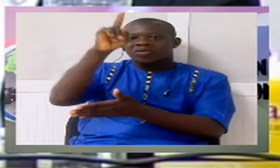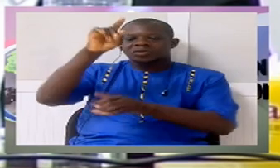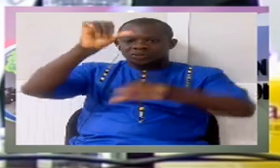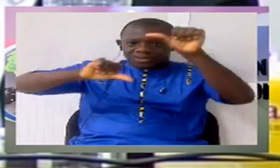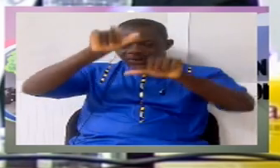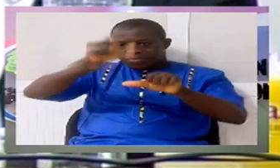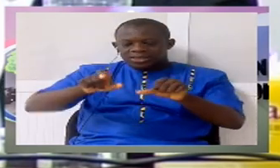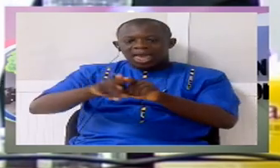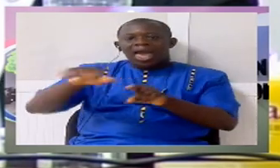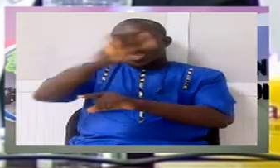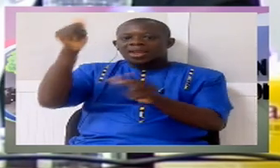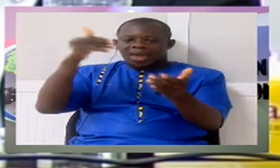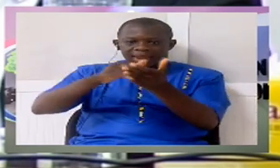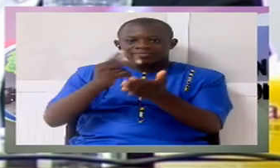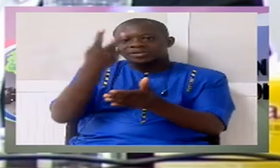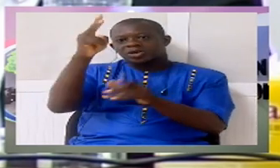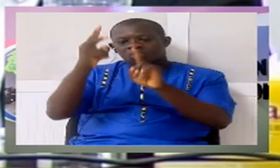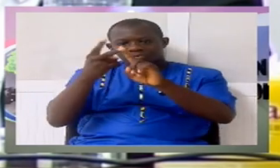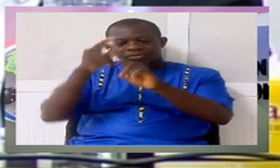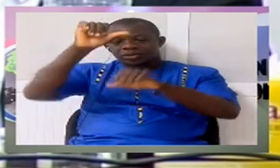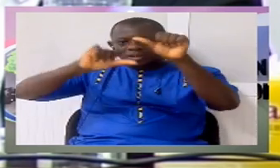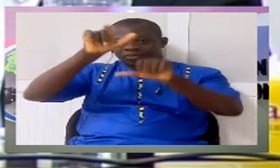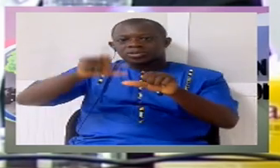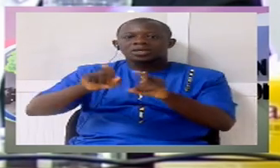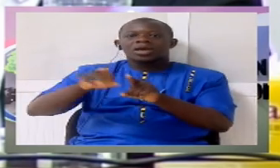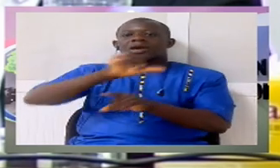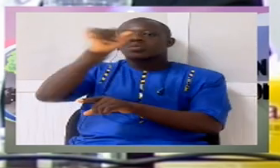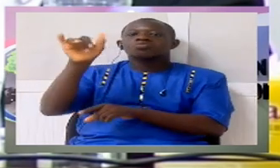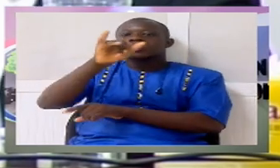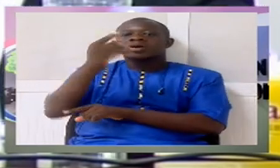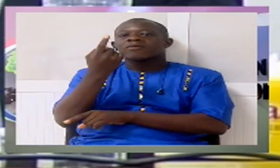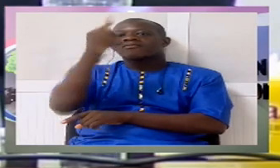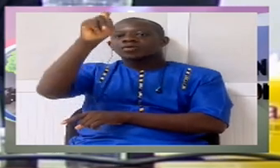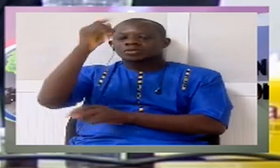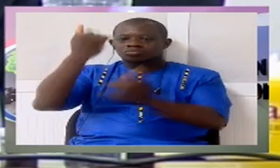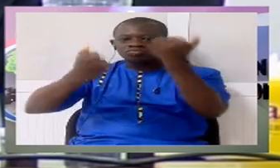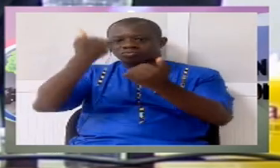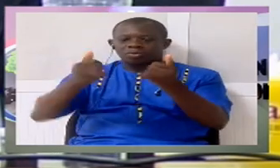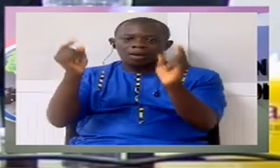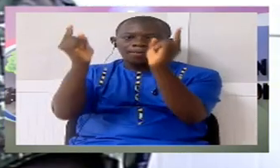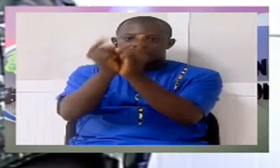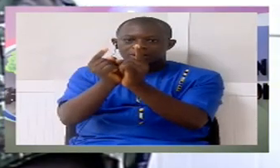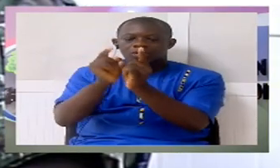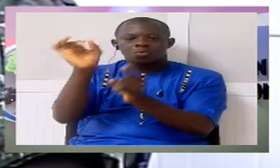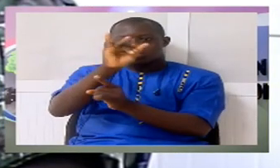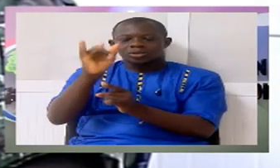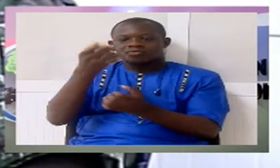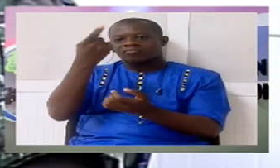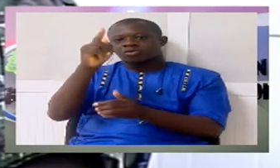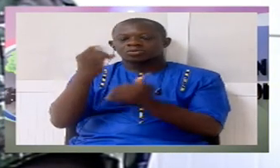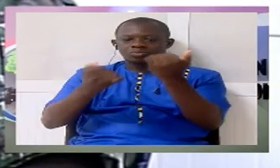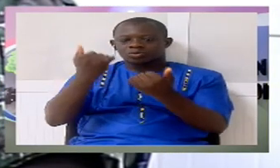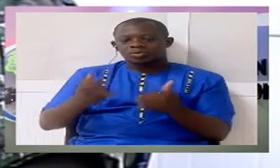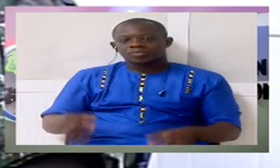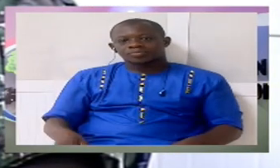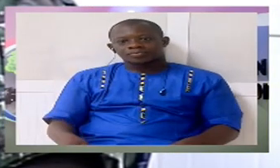to the second sweeper, or which was the first vehicle it encountered? Mercedes-Benz B. Duga na ci sweeper